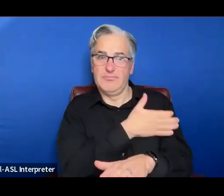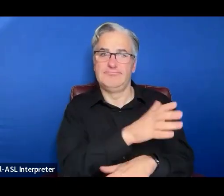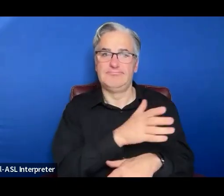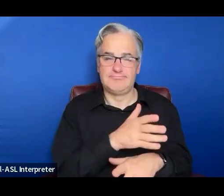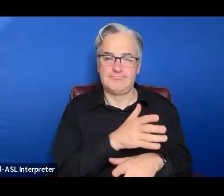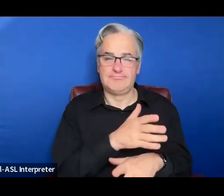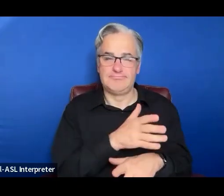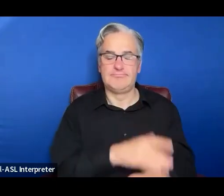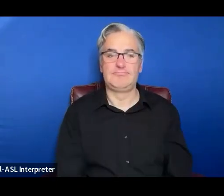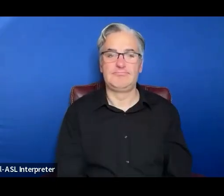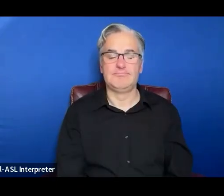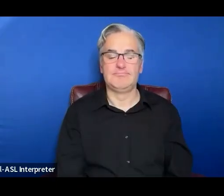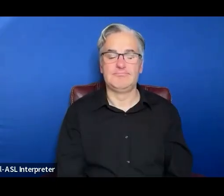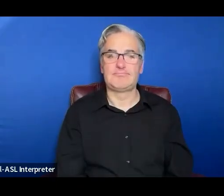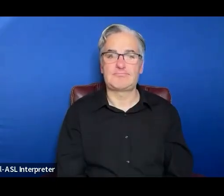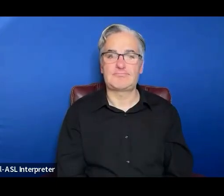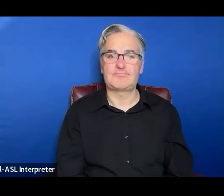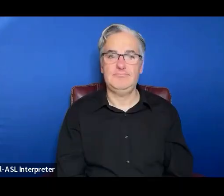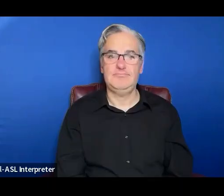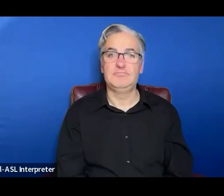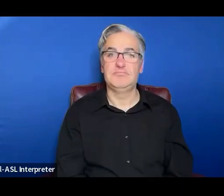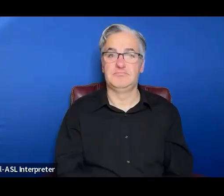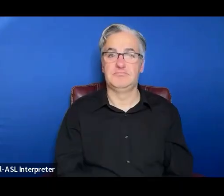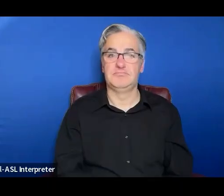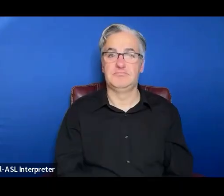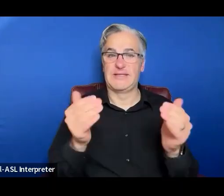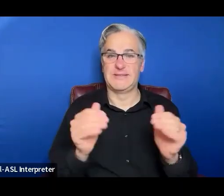confers to them. All right, let's go to the next slide.